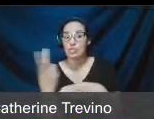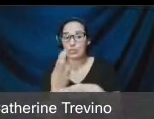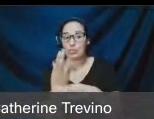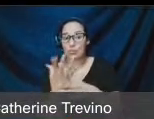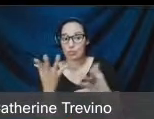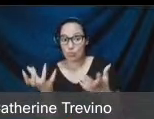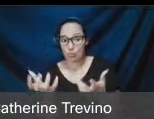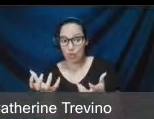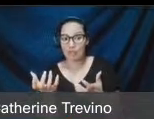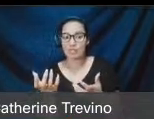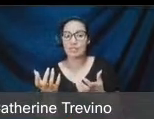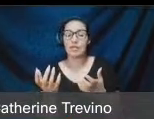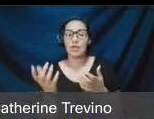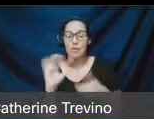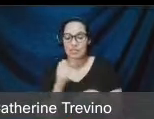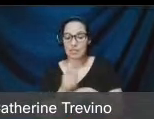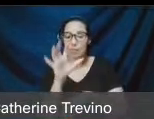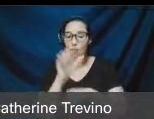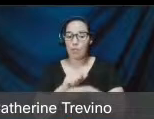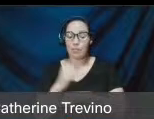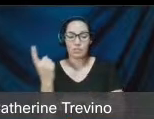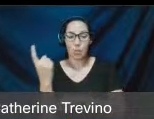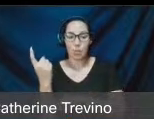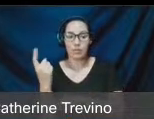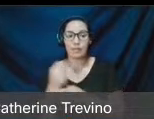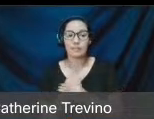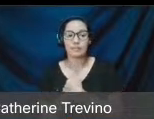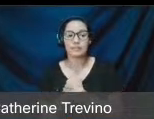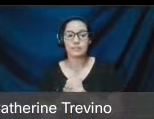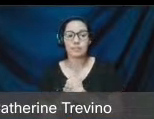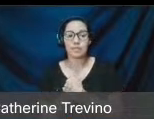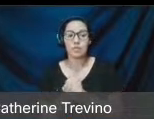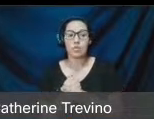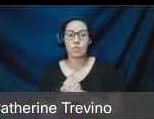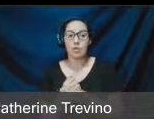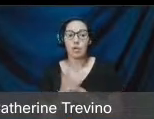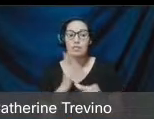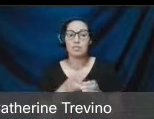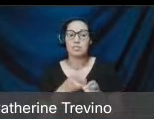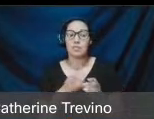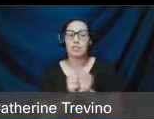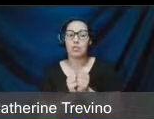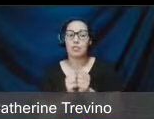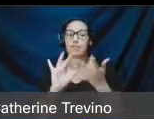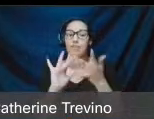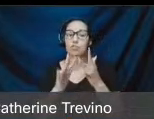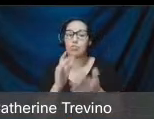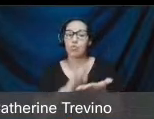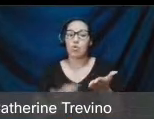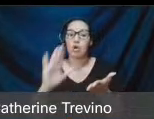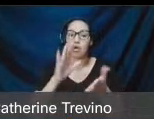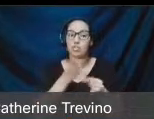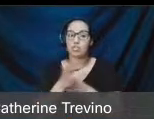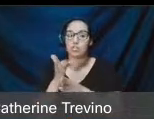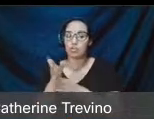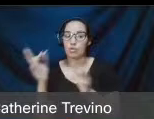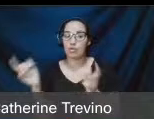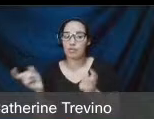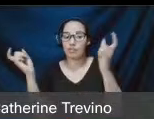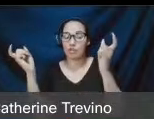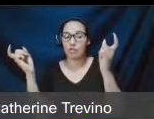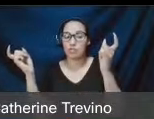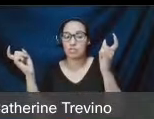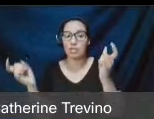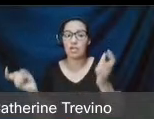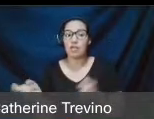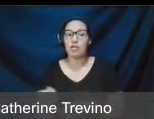that. We're participating in virtual college and career fairs, in virtual interviewing and processes for critical paperwork